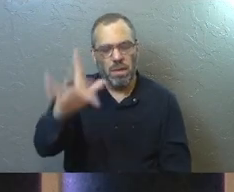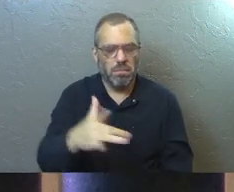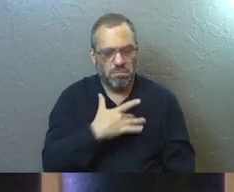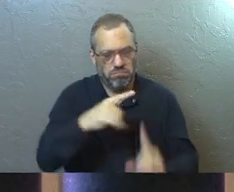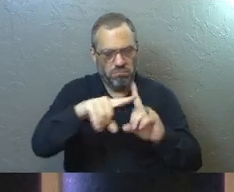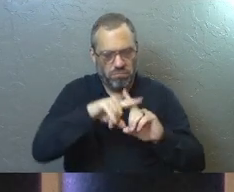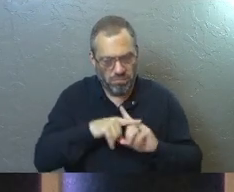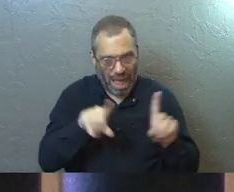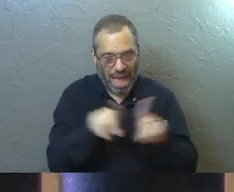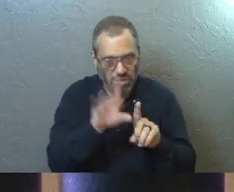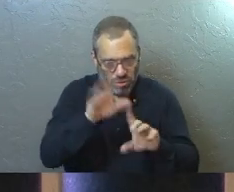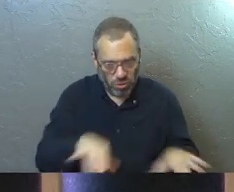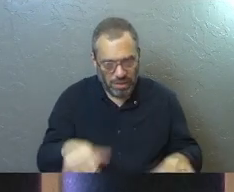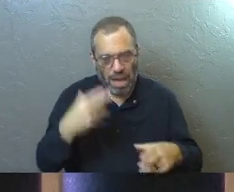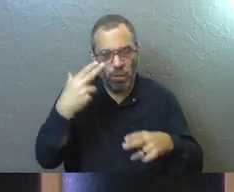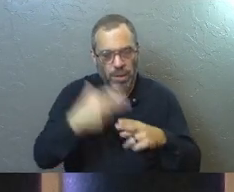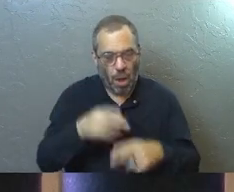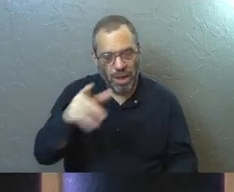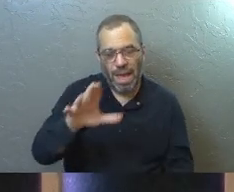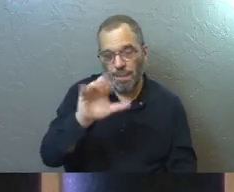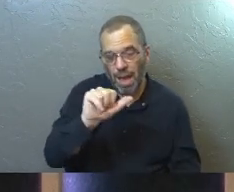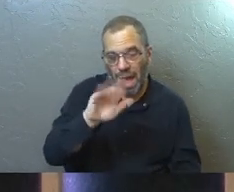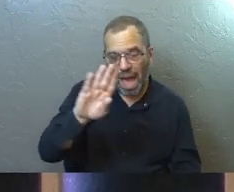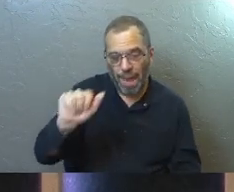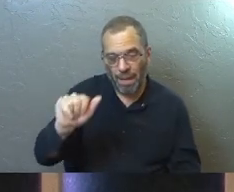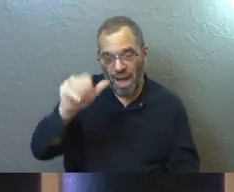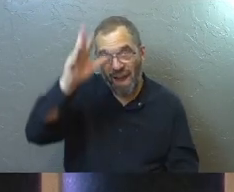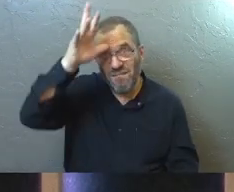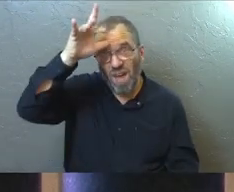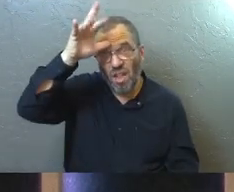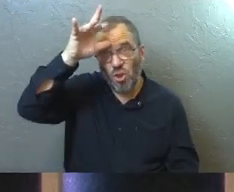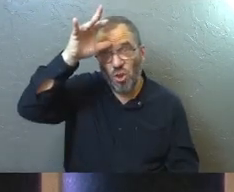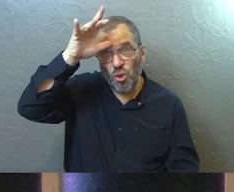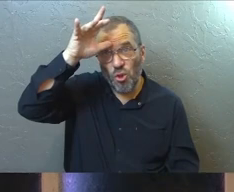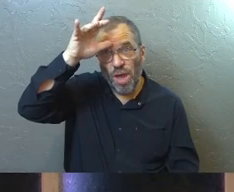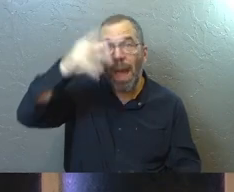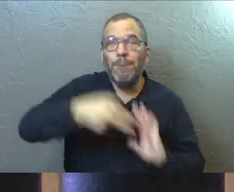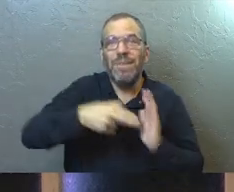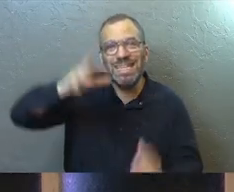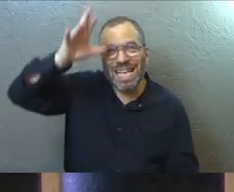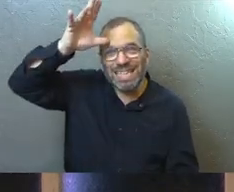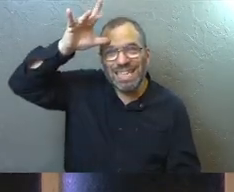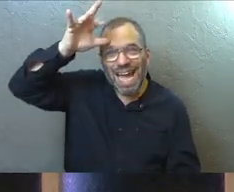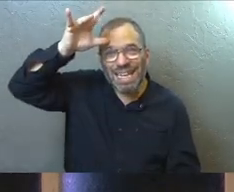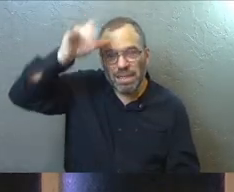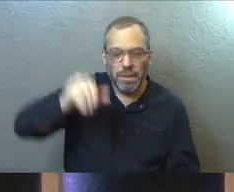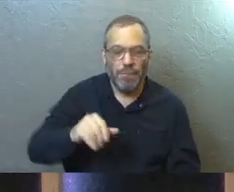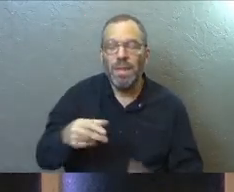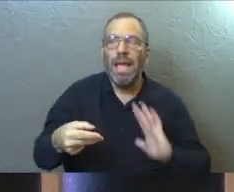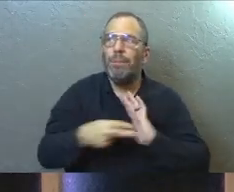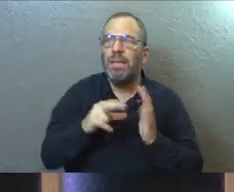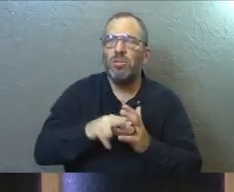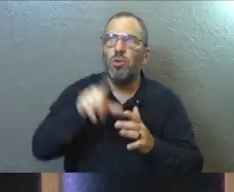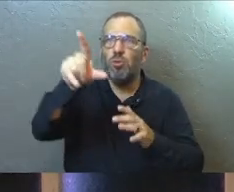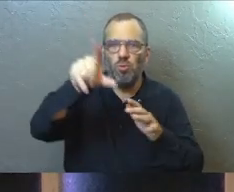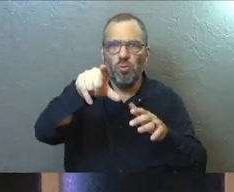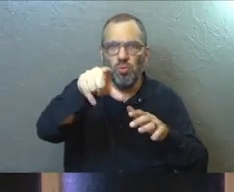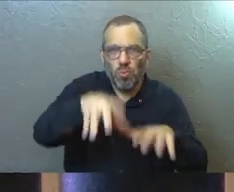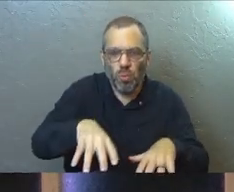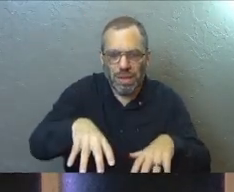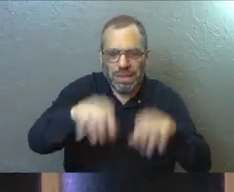his children. Now we call him Abba Father. Amen. So you were chosen, you were adopted into his